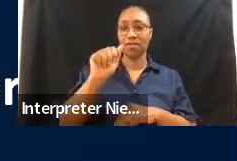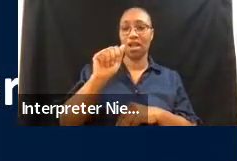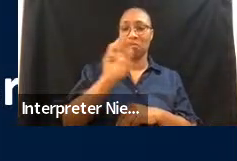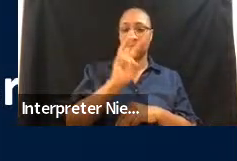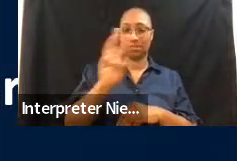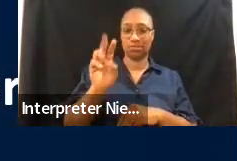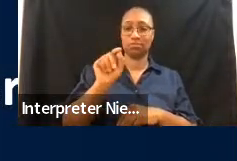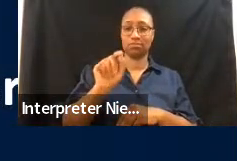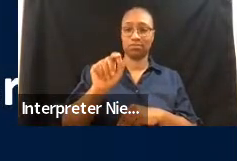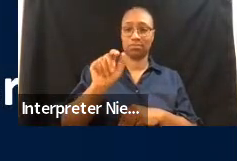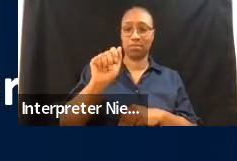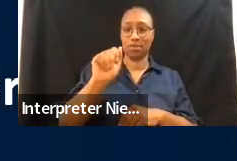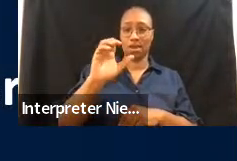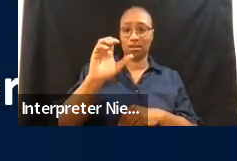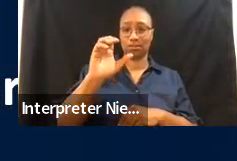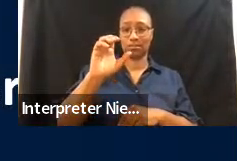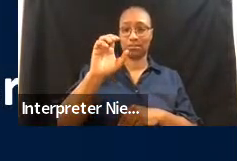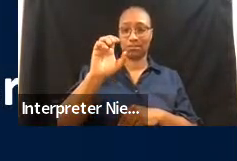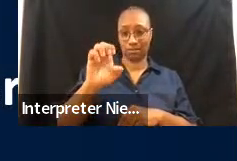access-board.gov/rx.html.